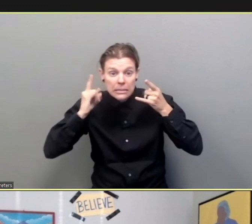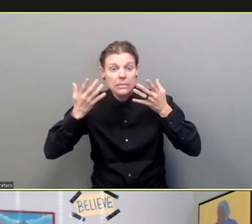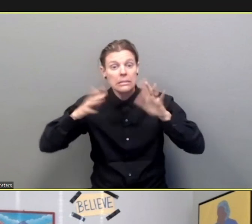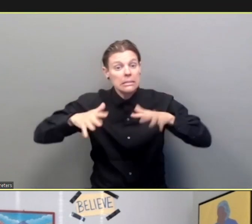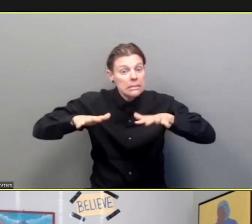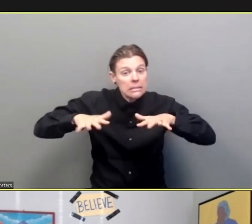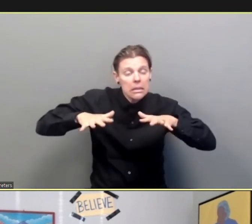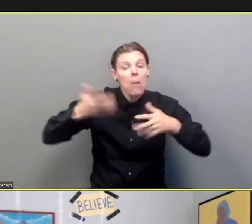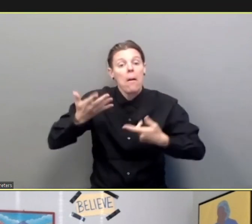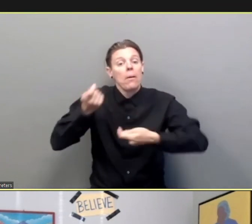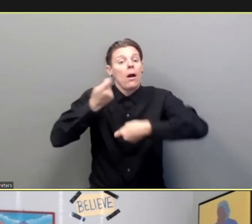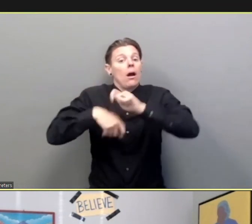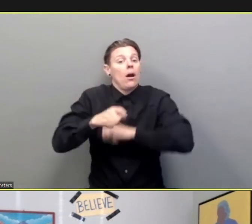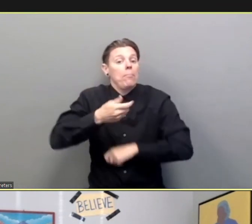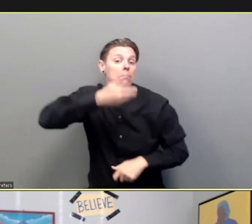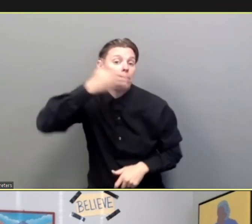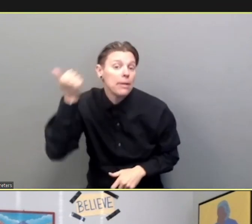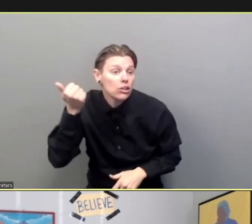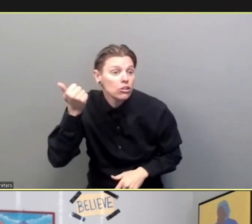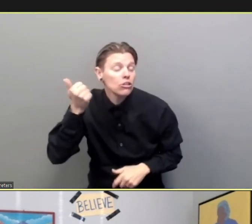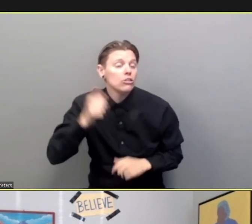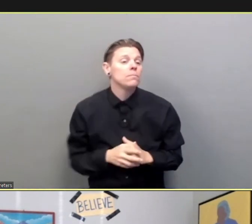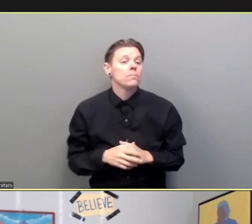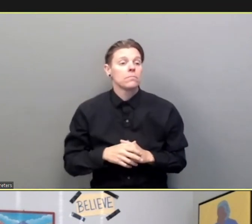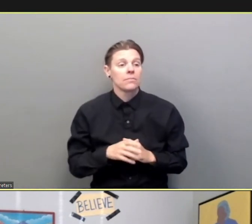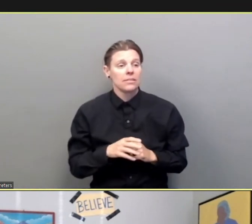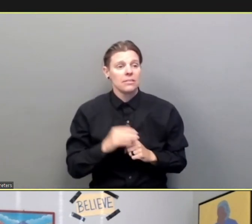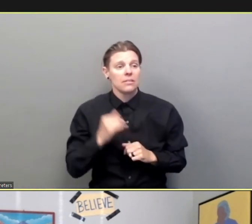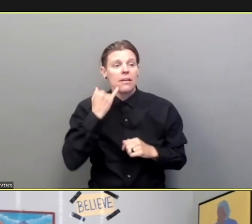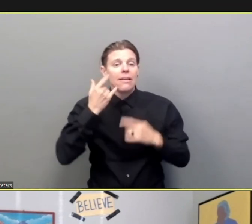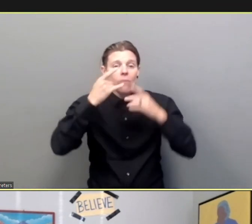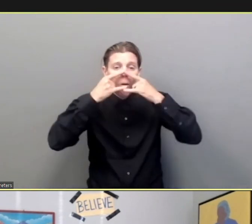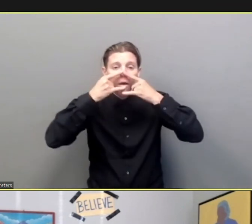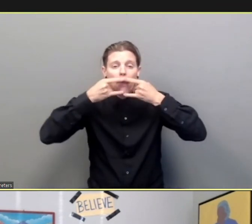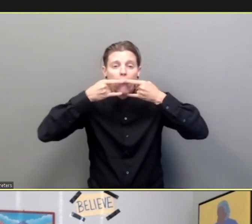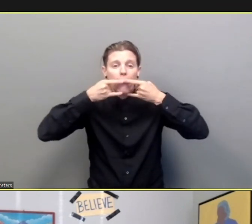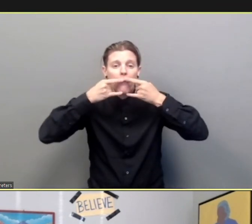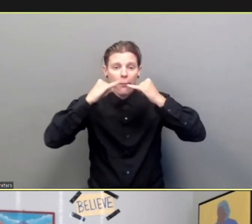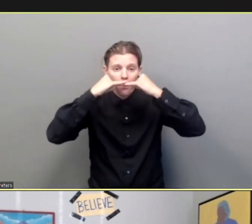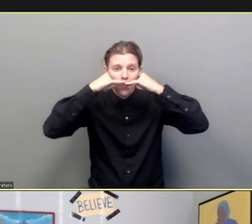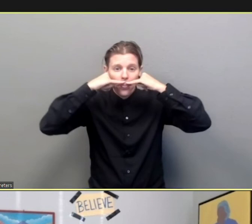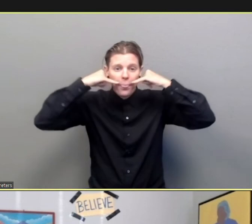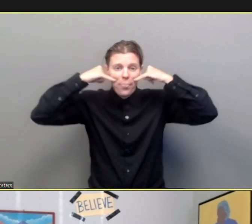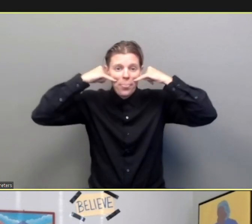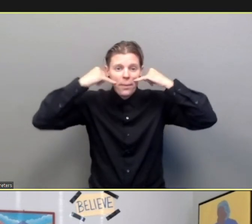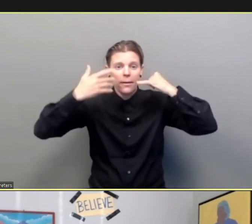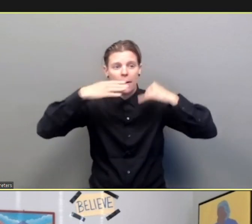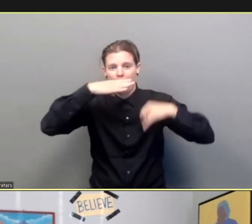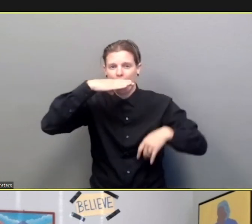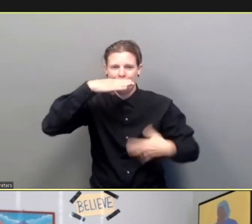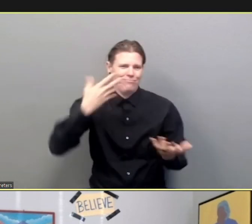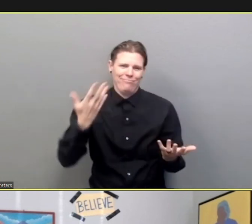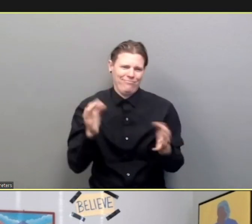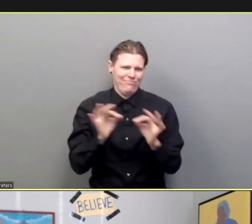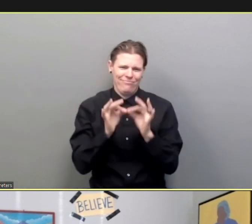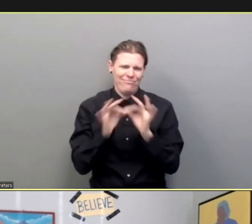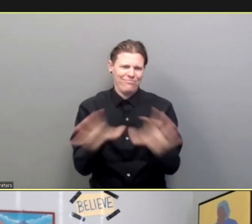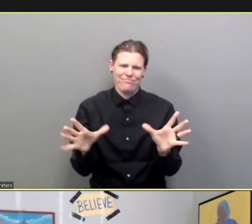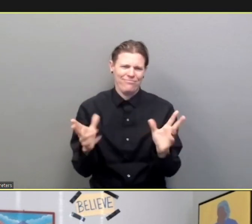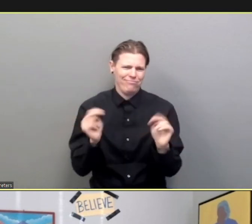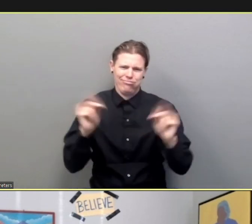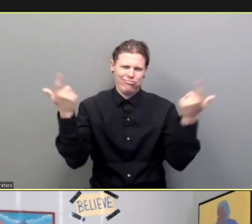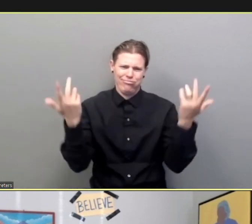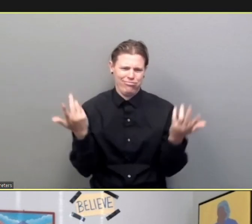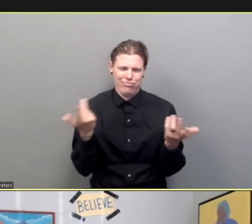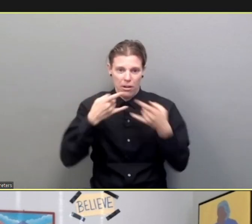An ill-fitting mask that's not over your nose and your mouth is not really doing its job at all. And so